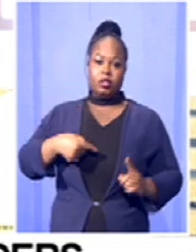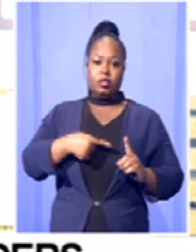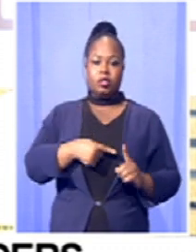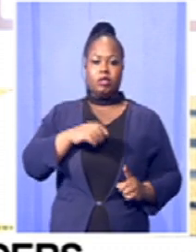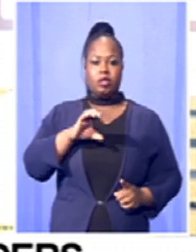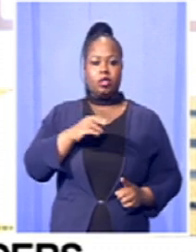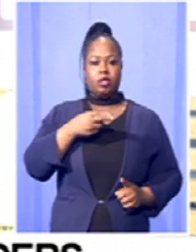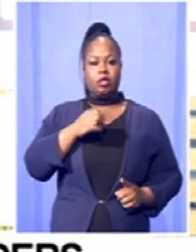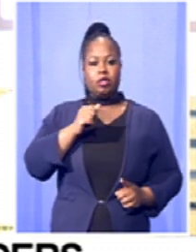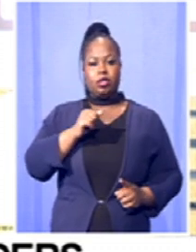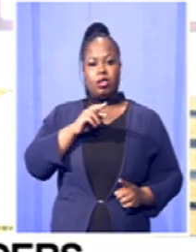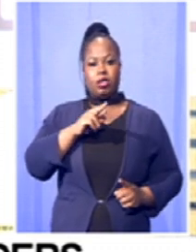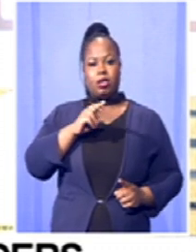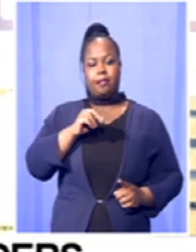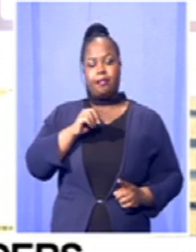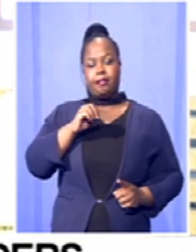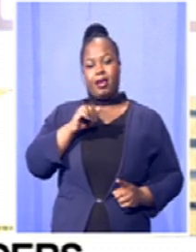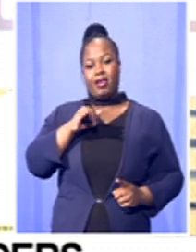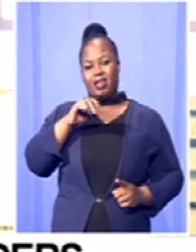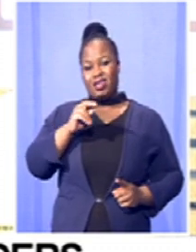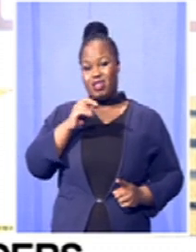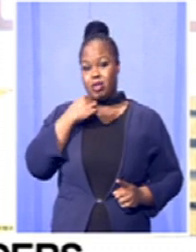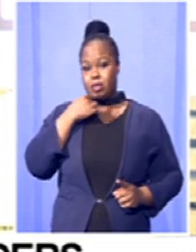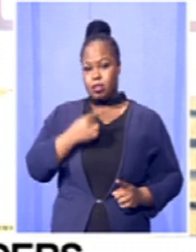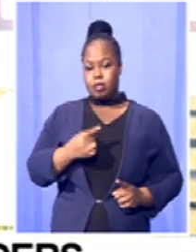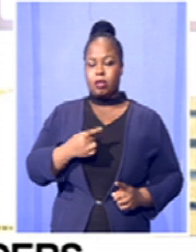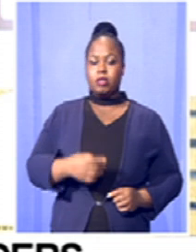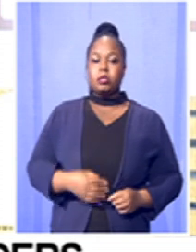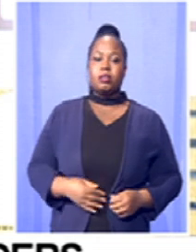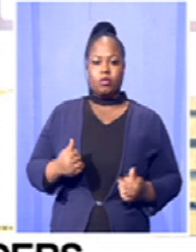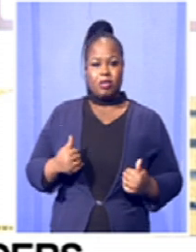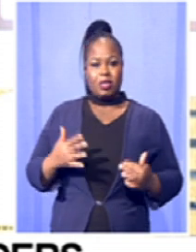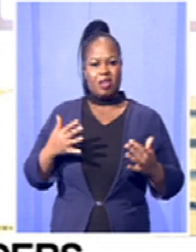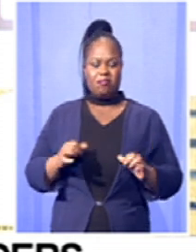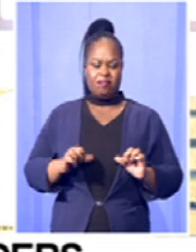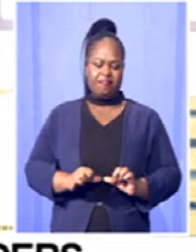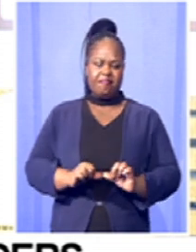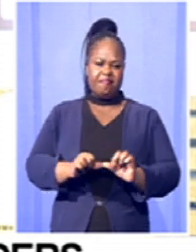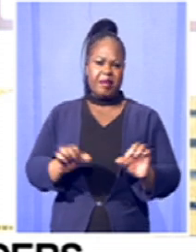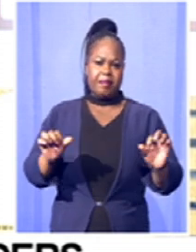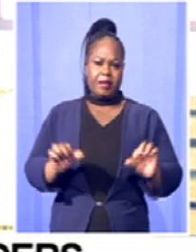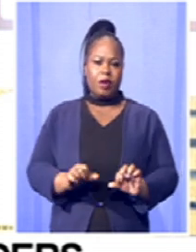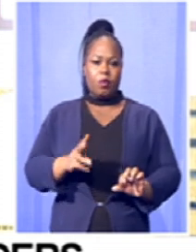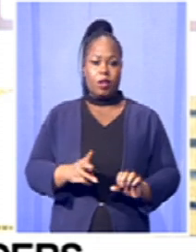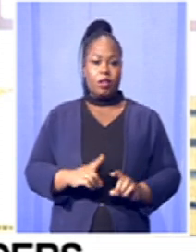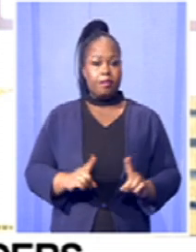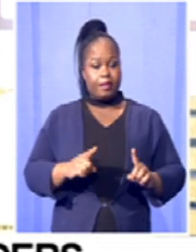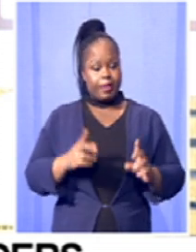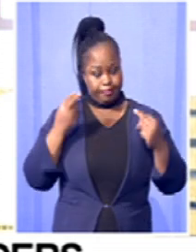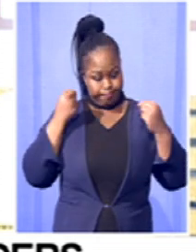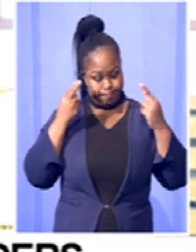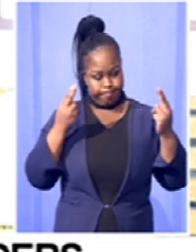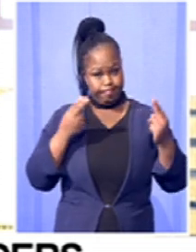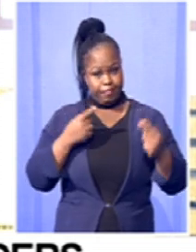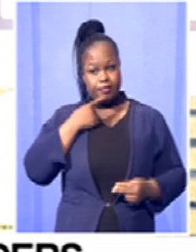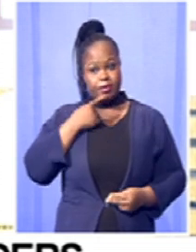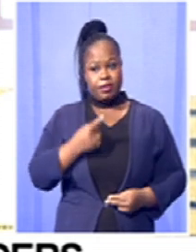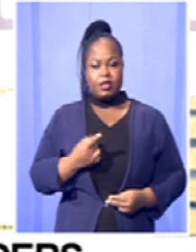Charmaine Bolton, did say that the matter will then resume. But she was very firm to say that this